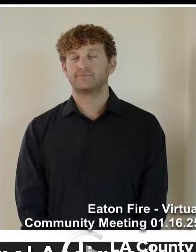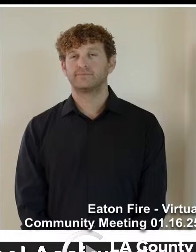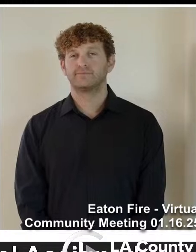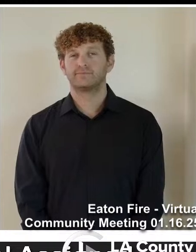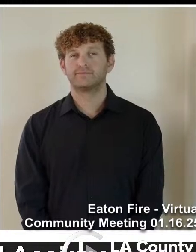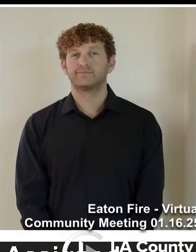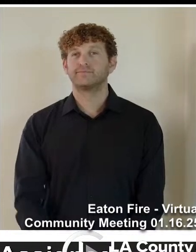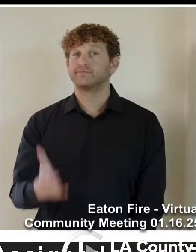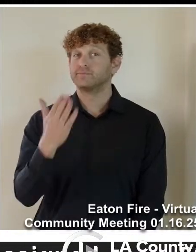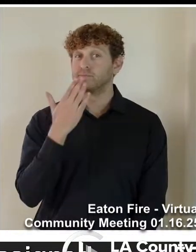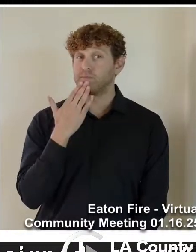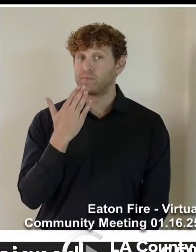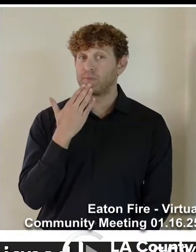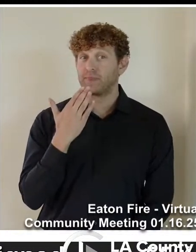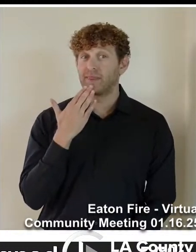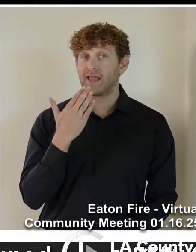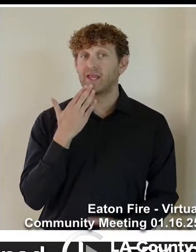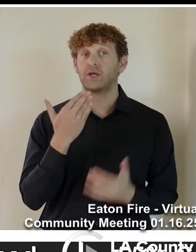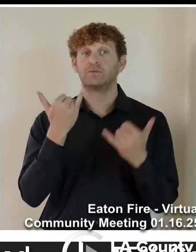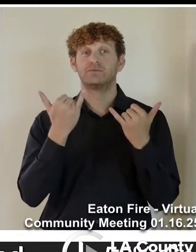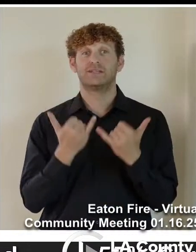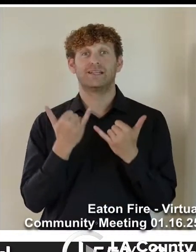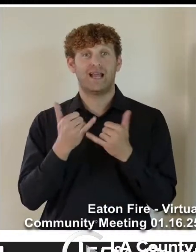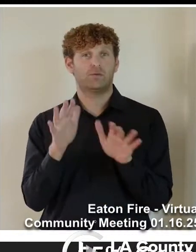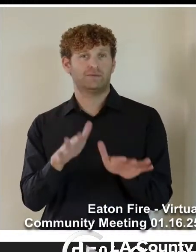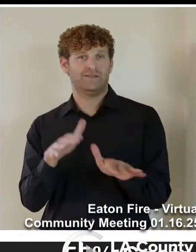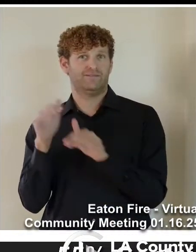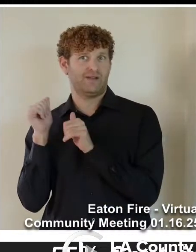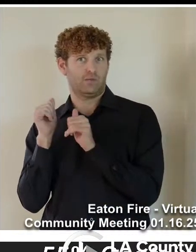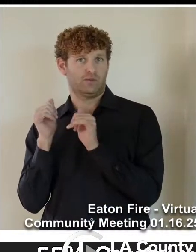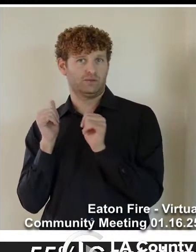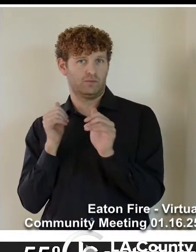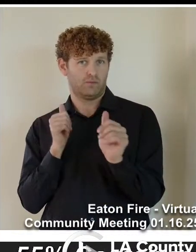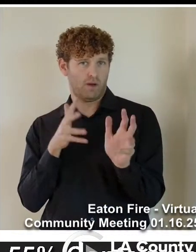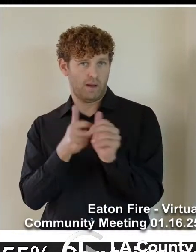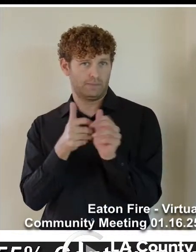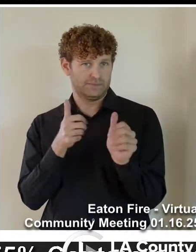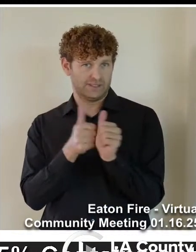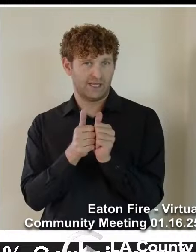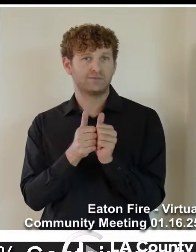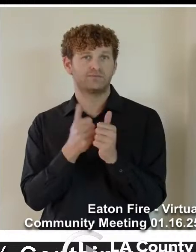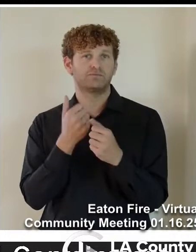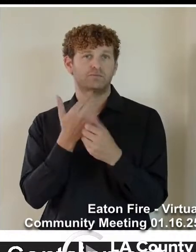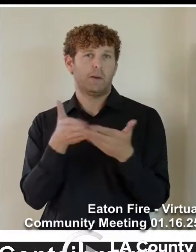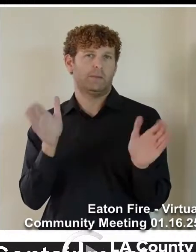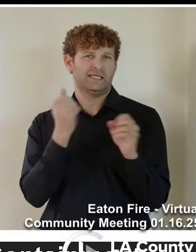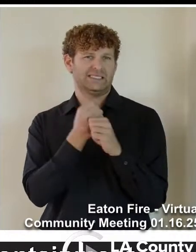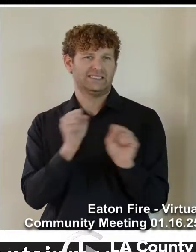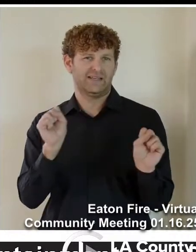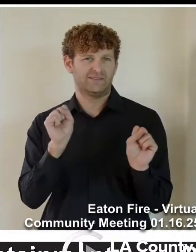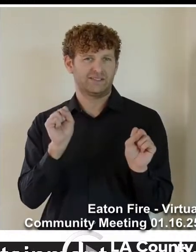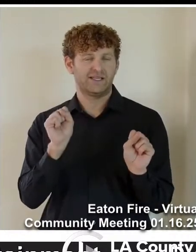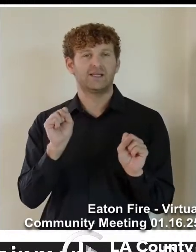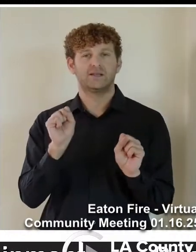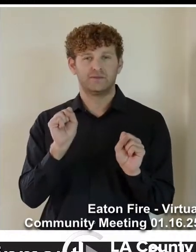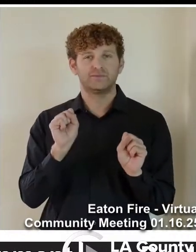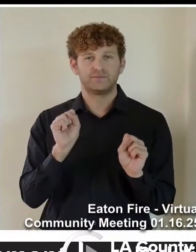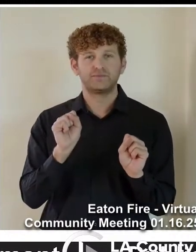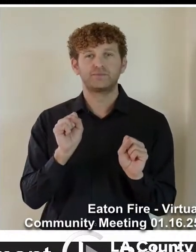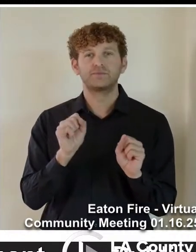Thank you. Next up with an evacuation update and public safety with LA County Sheriff's Office, Captain Ash.